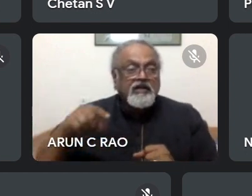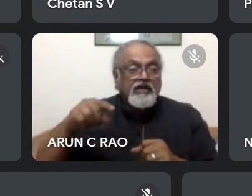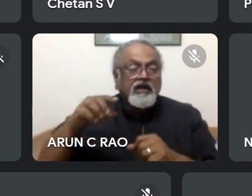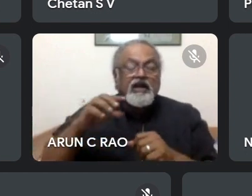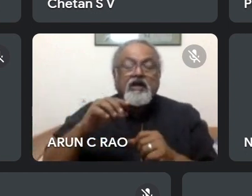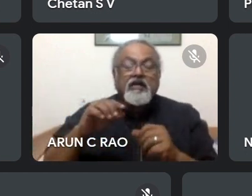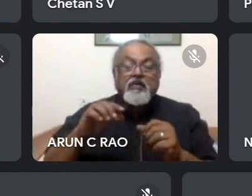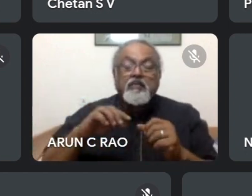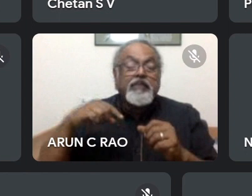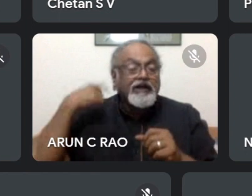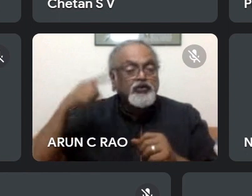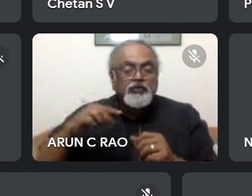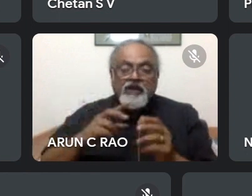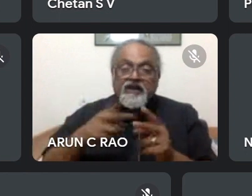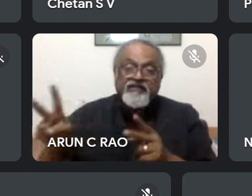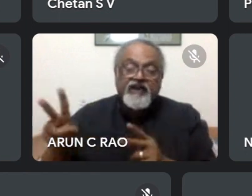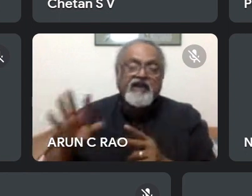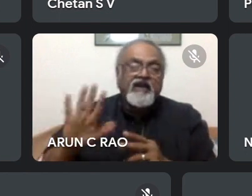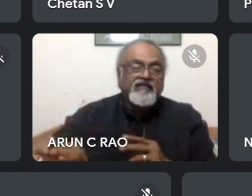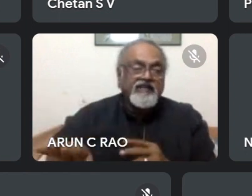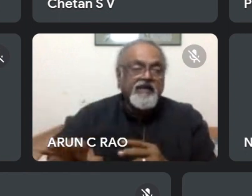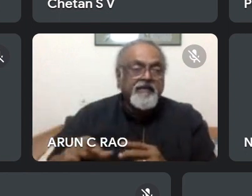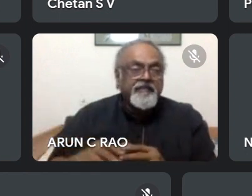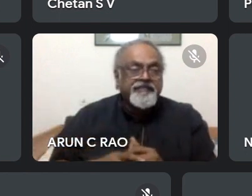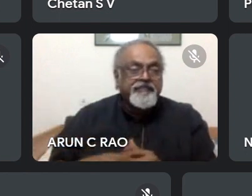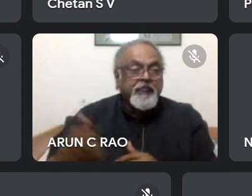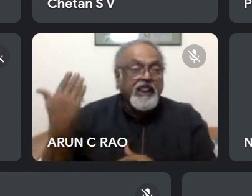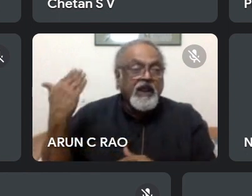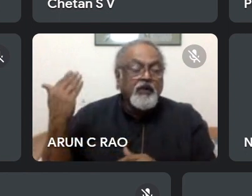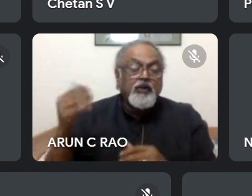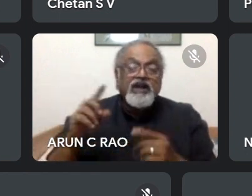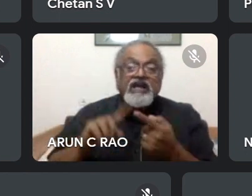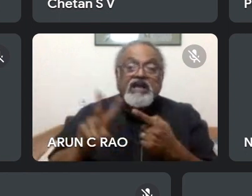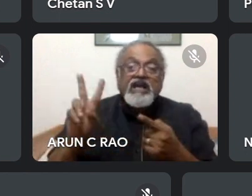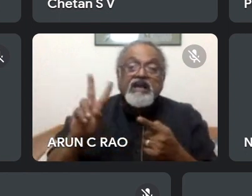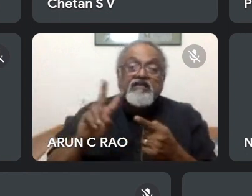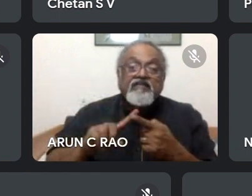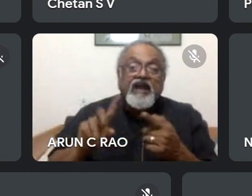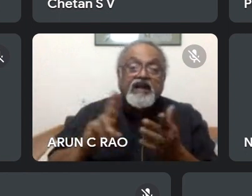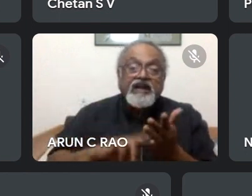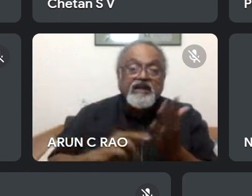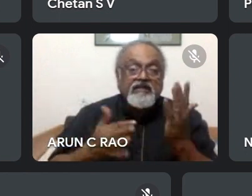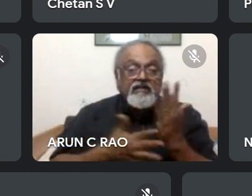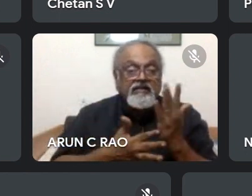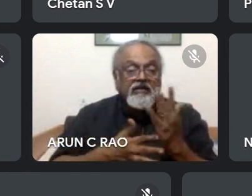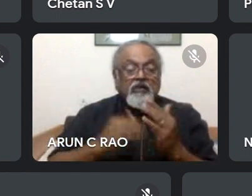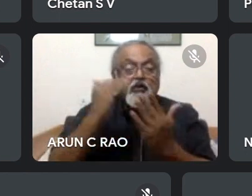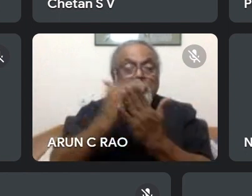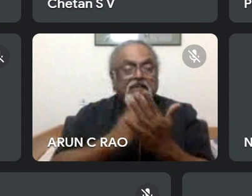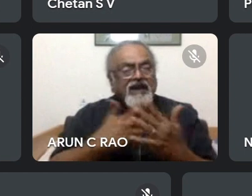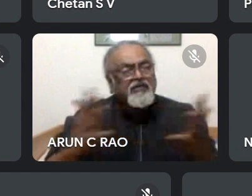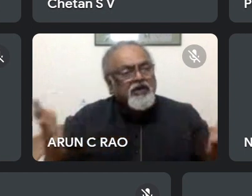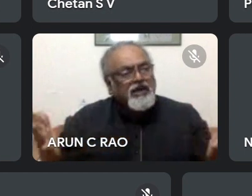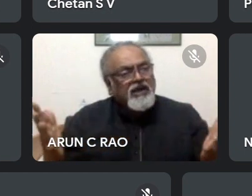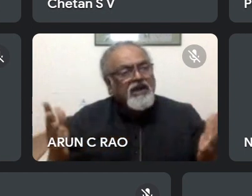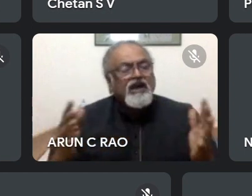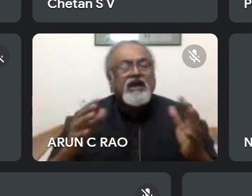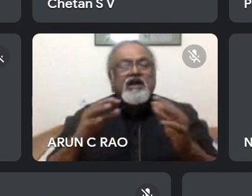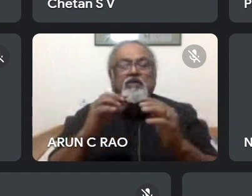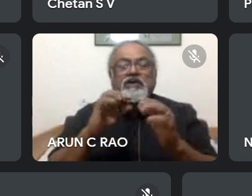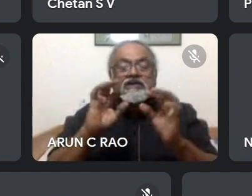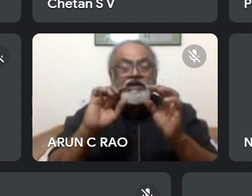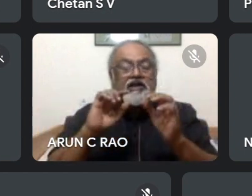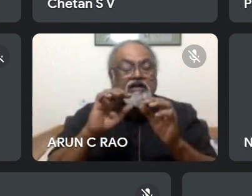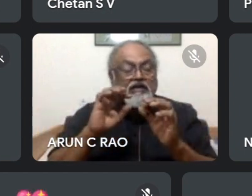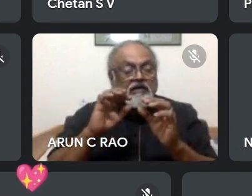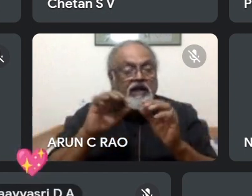meetings. Our events are inclusive, and we have interpreters and subtitles for